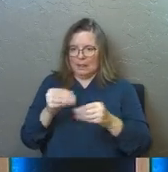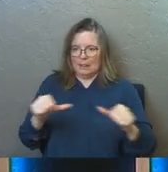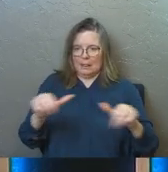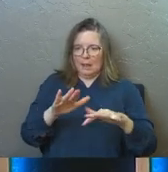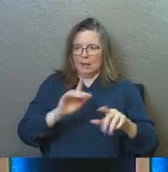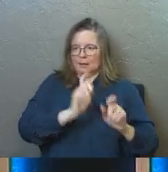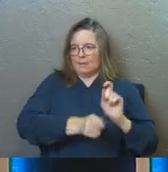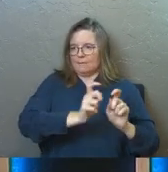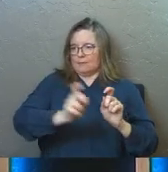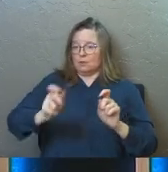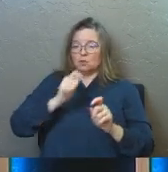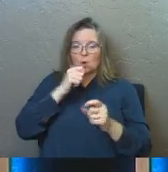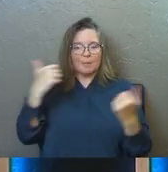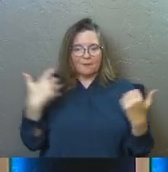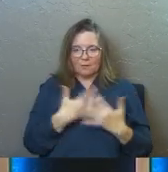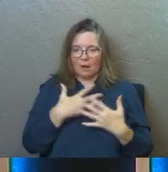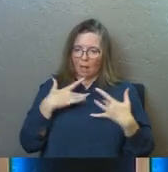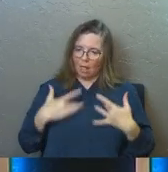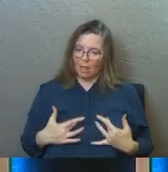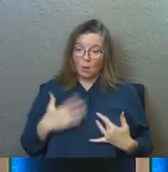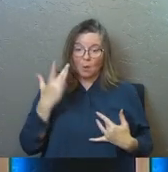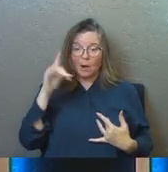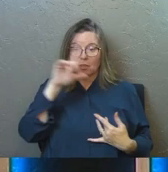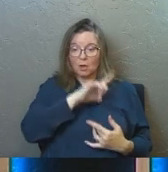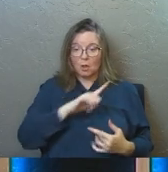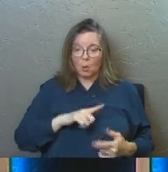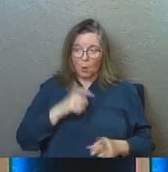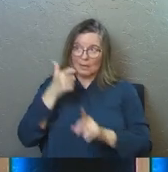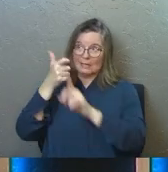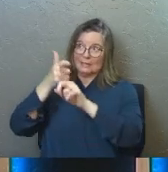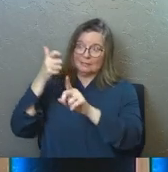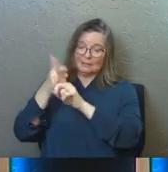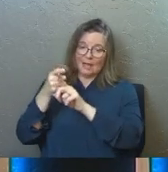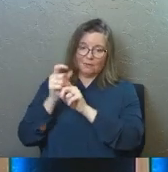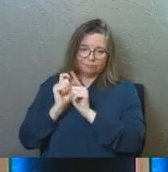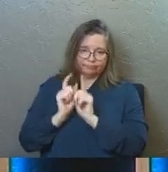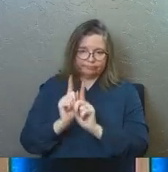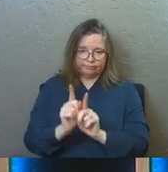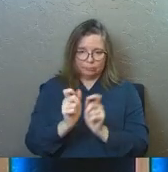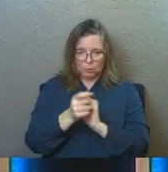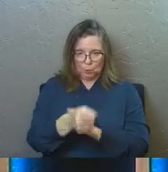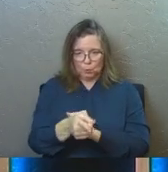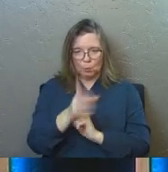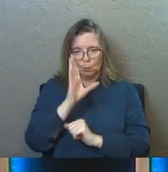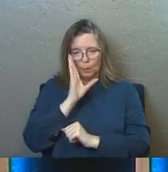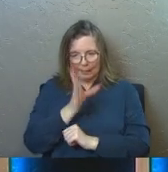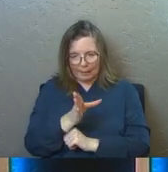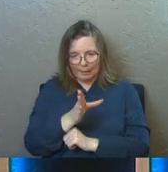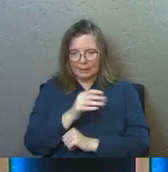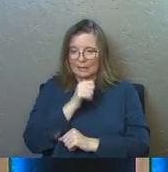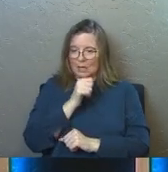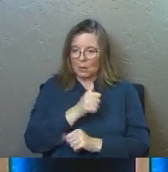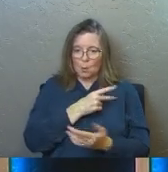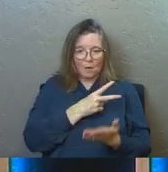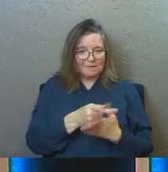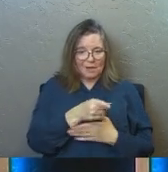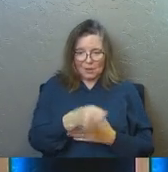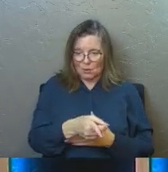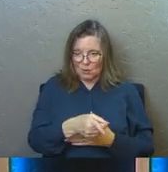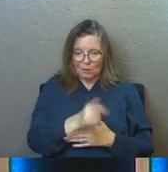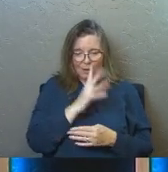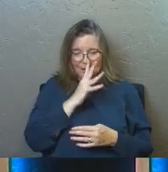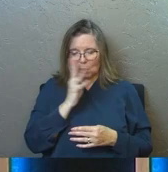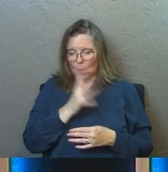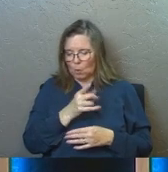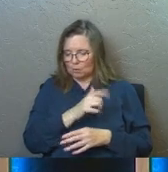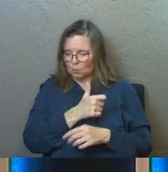grants of land. Do not be afraid or discouraged, for the Lord will personally go ahead of you. He will be with you. He will neither fail you nor